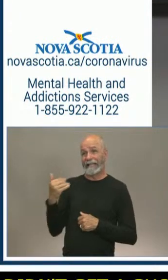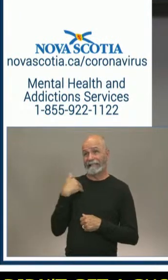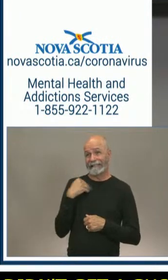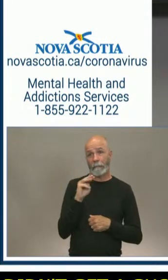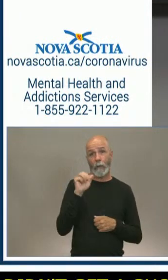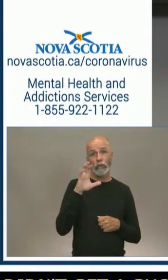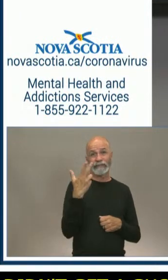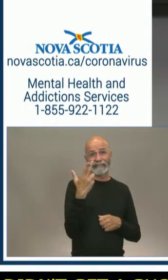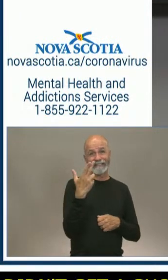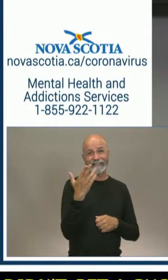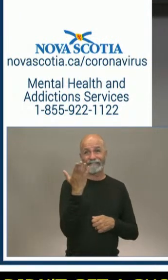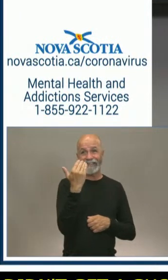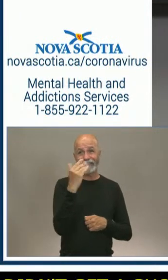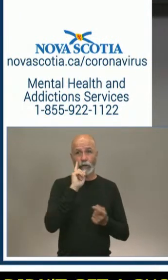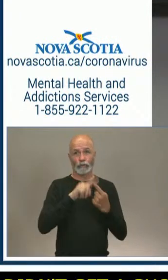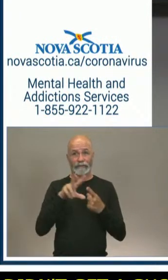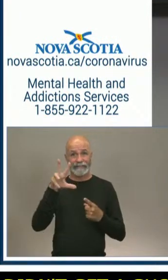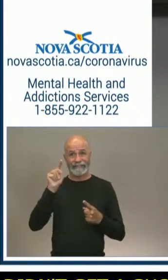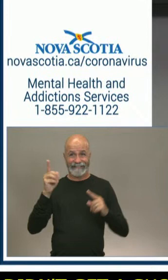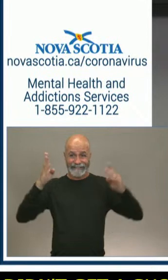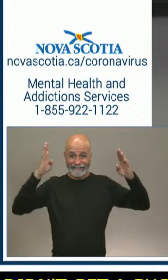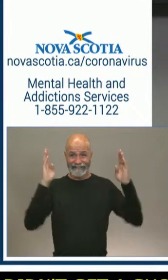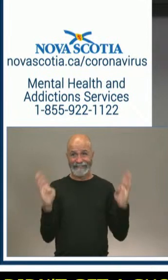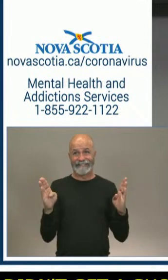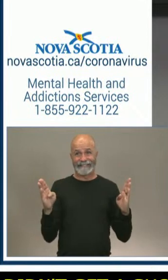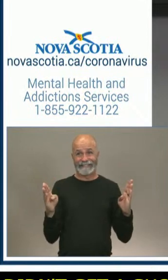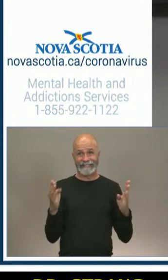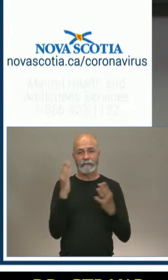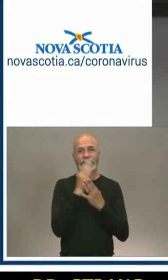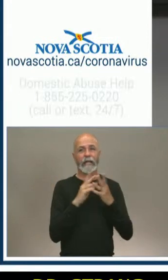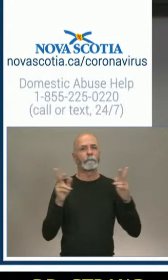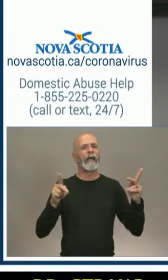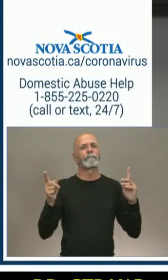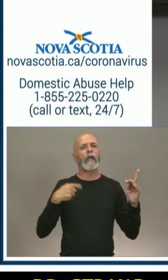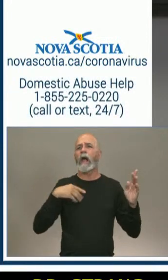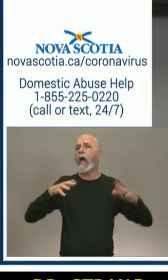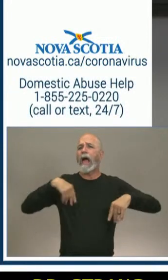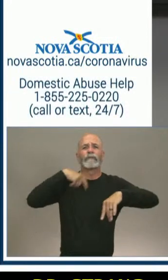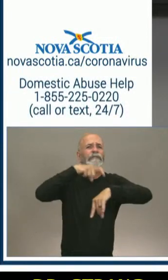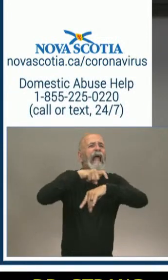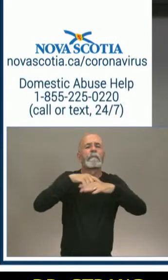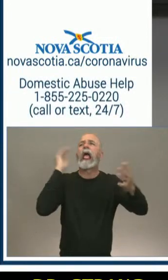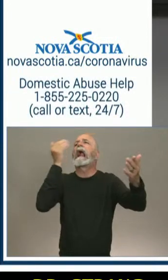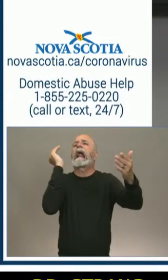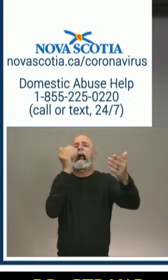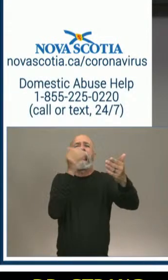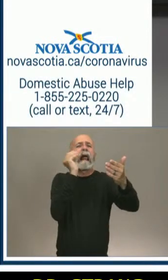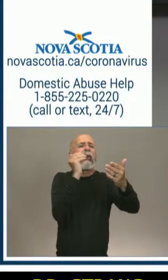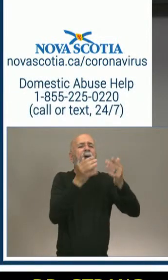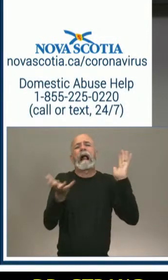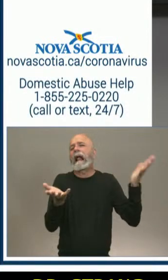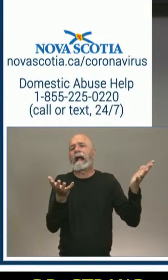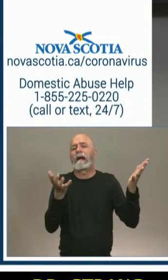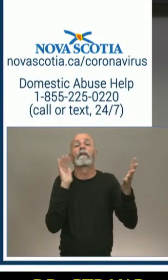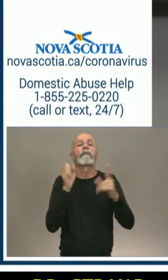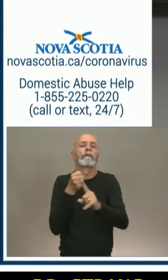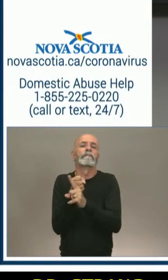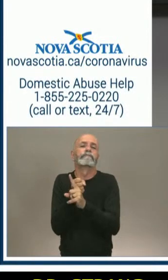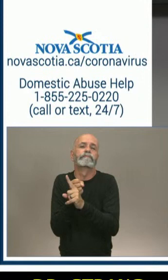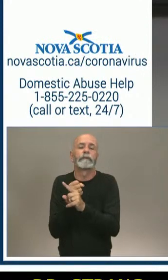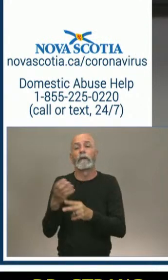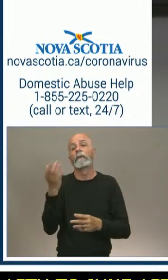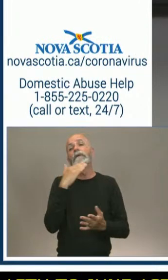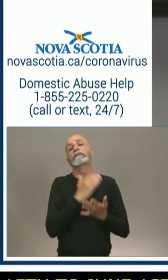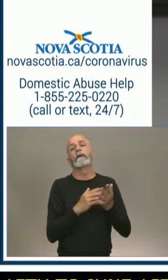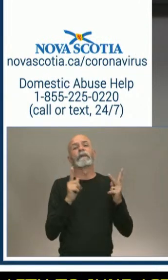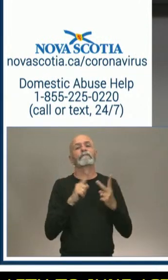in there who, who may not have had a chance to get vaccinated. There could also be some people who may have chosen not to get